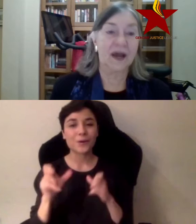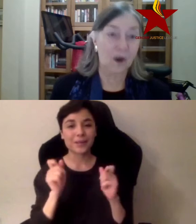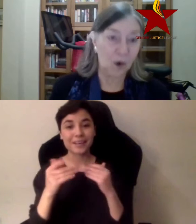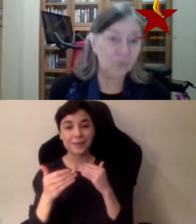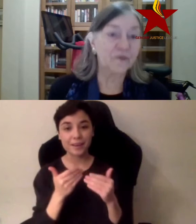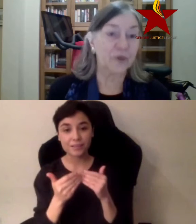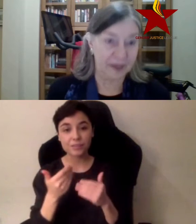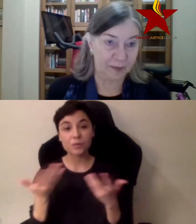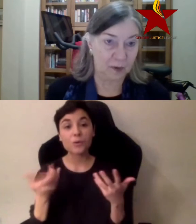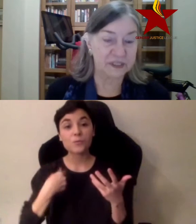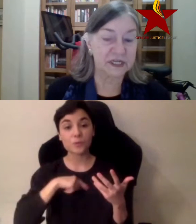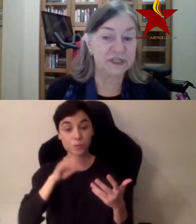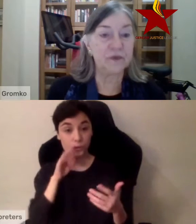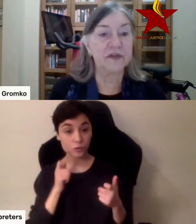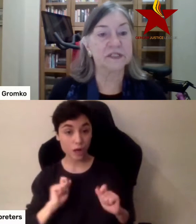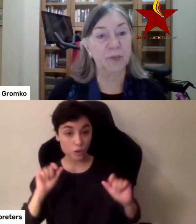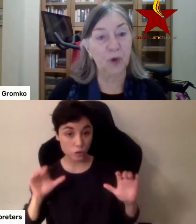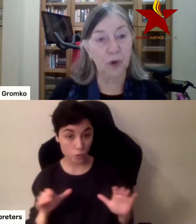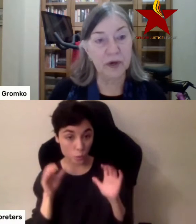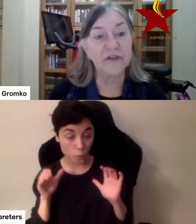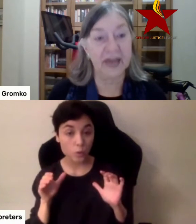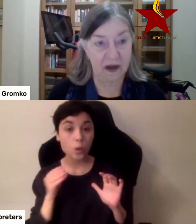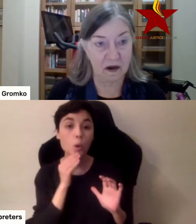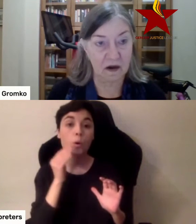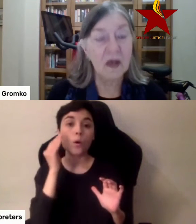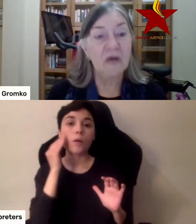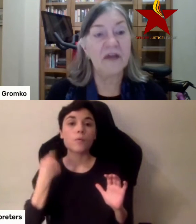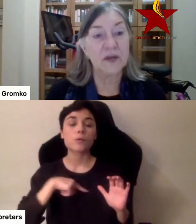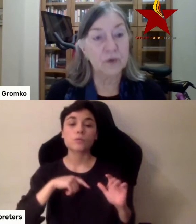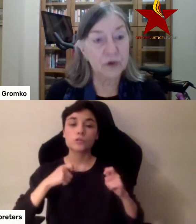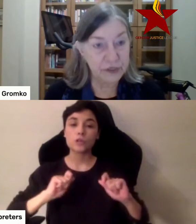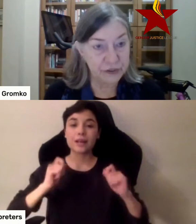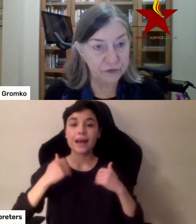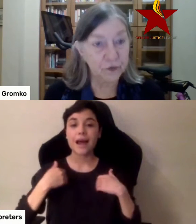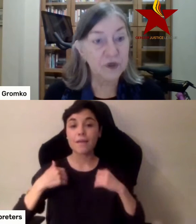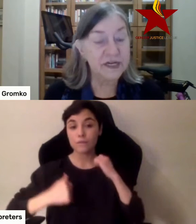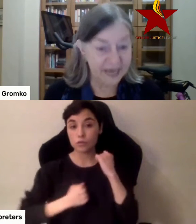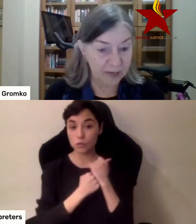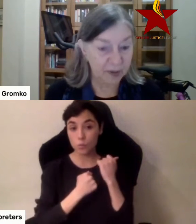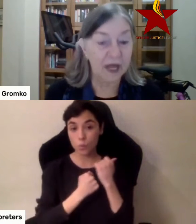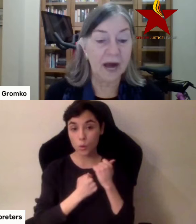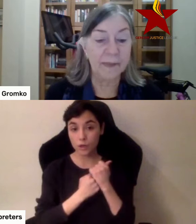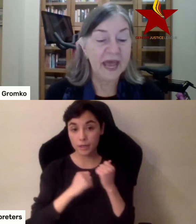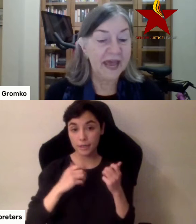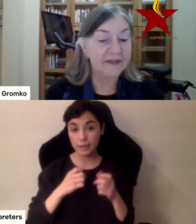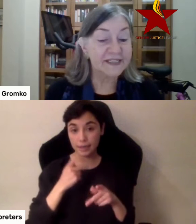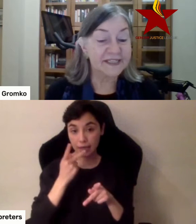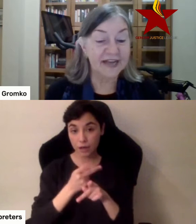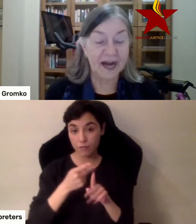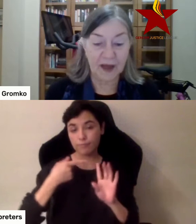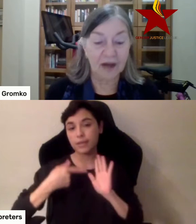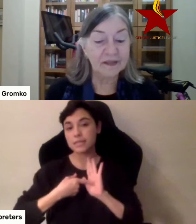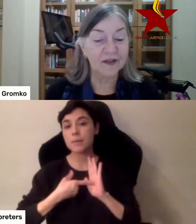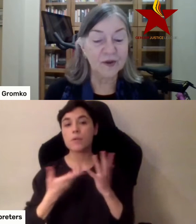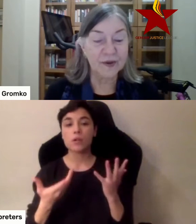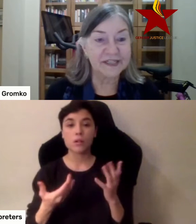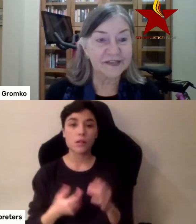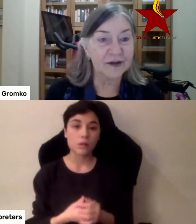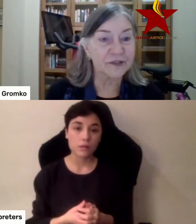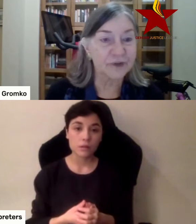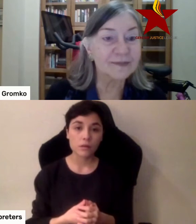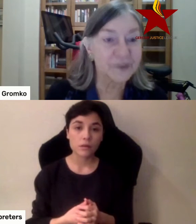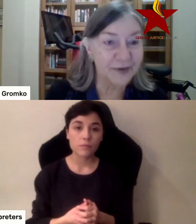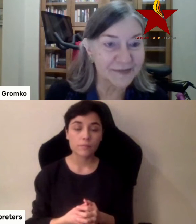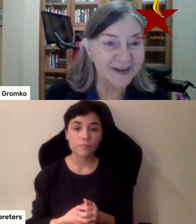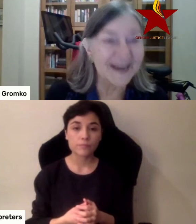do at home for people was to do the supportive care that you could do. For example, and this I'll go